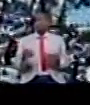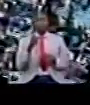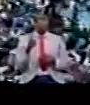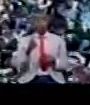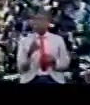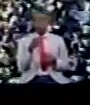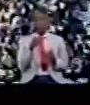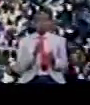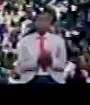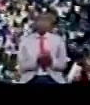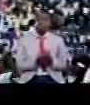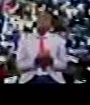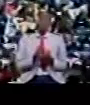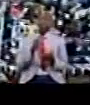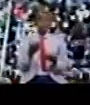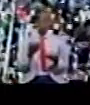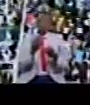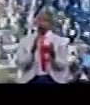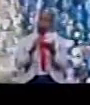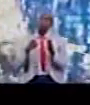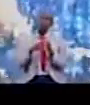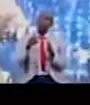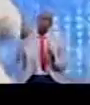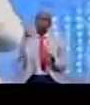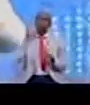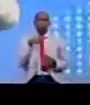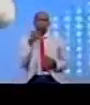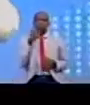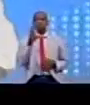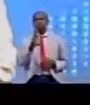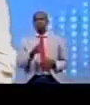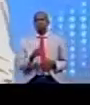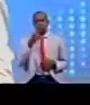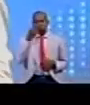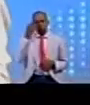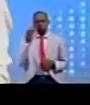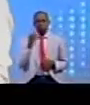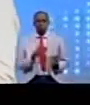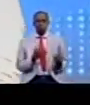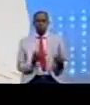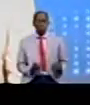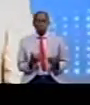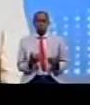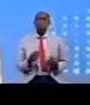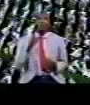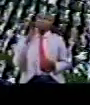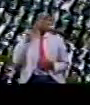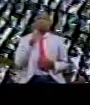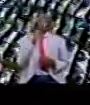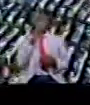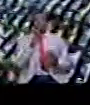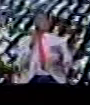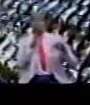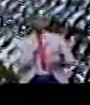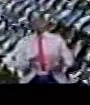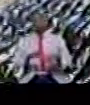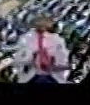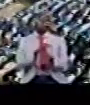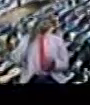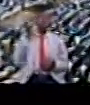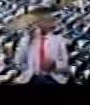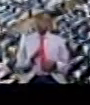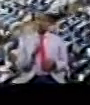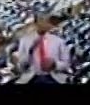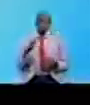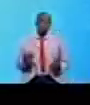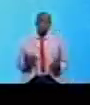than infidel. So it's not a good testimony at all. And that's why we want to take God, go to the Lord in prayer, that all